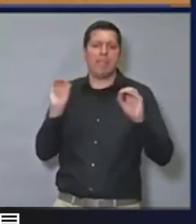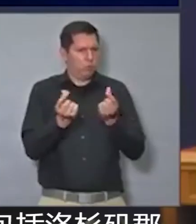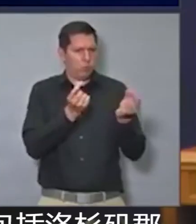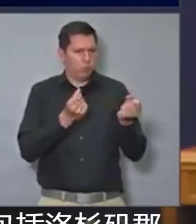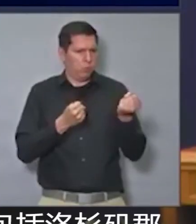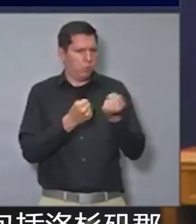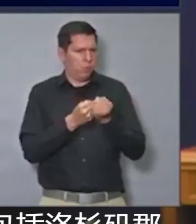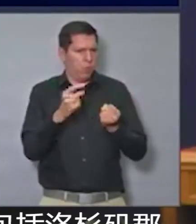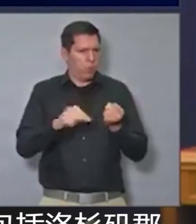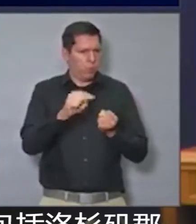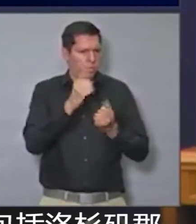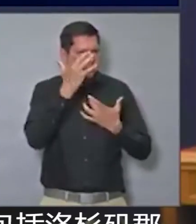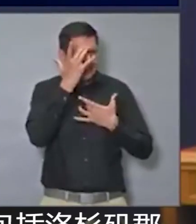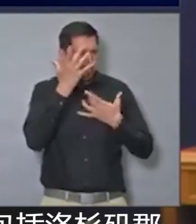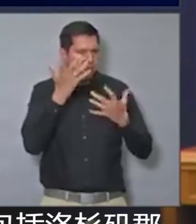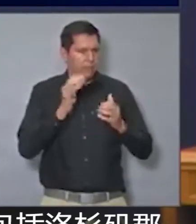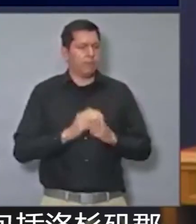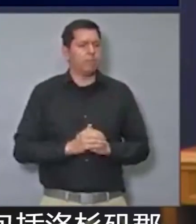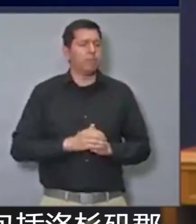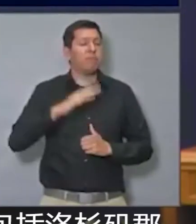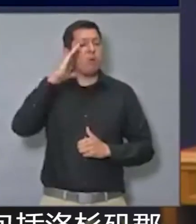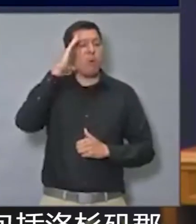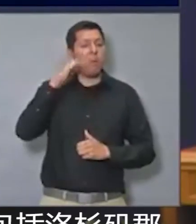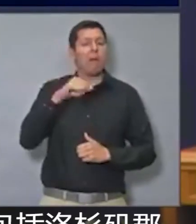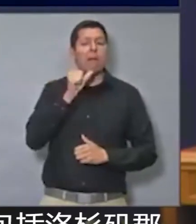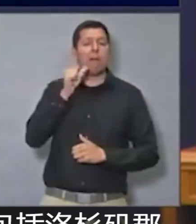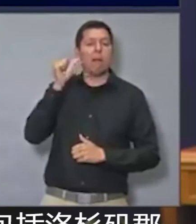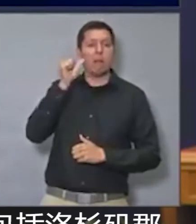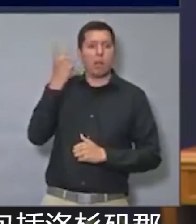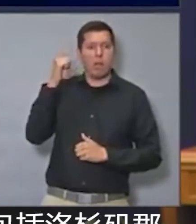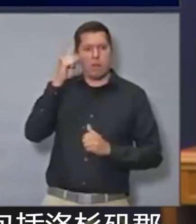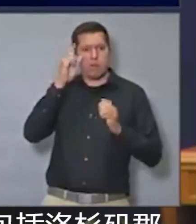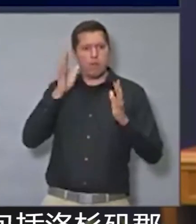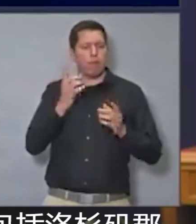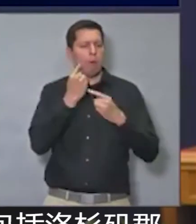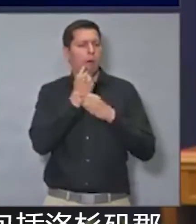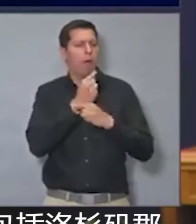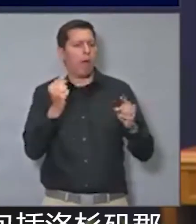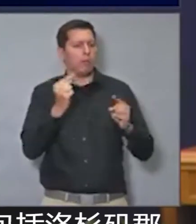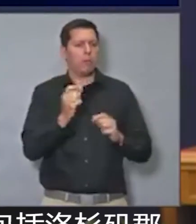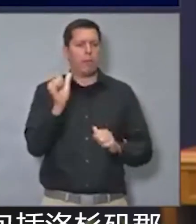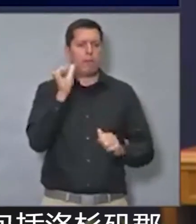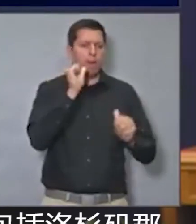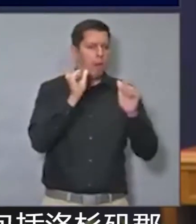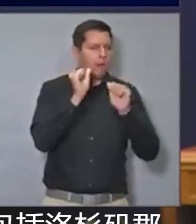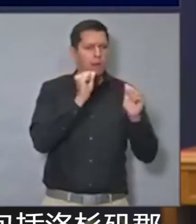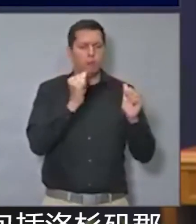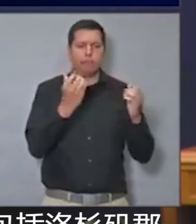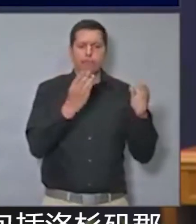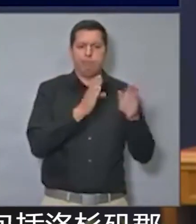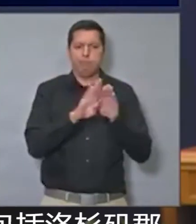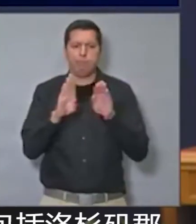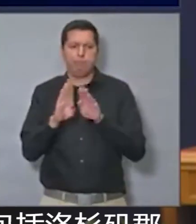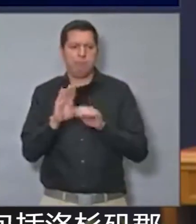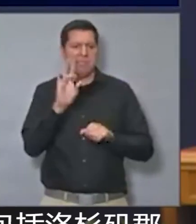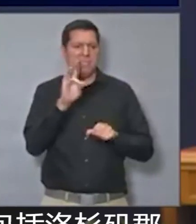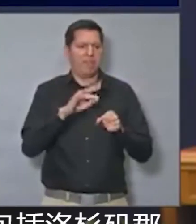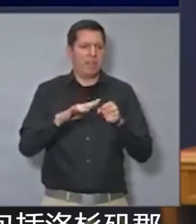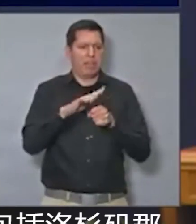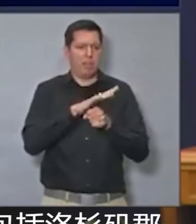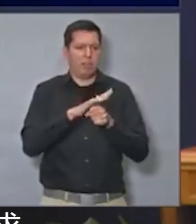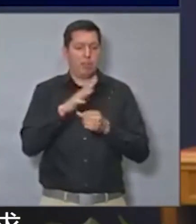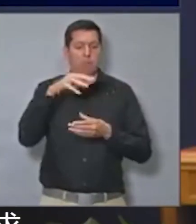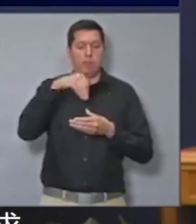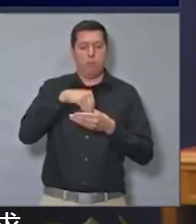shields. Yesterday, Governor Gavin Newsom announced the closure of bars in 7 counties throughout California, including Los Angeles